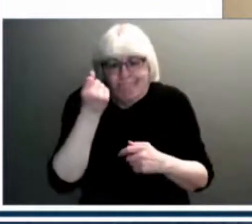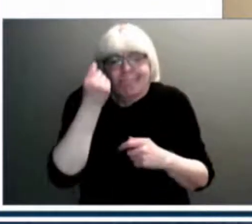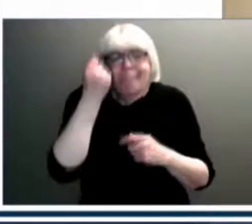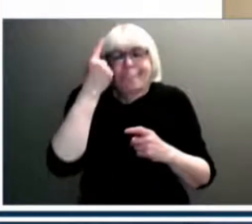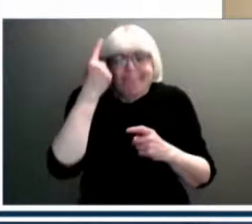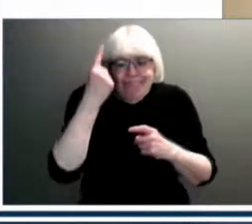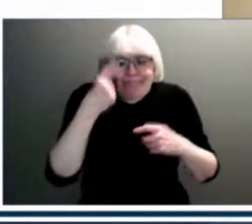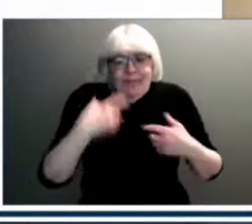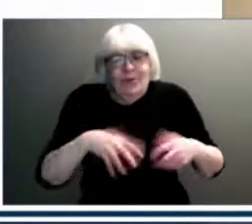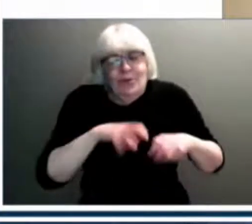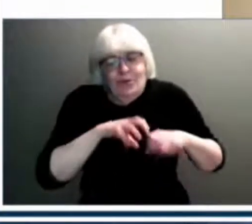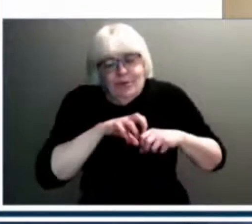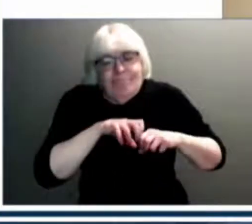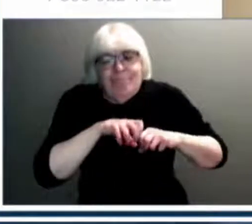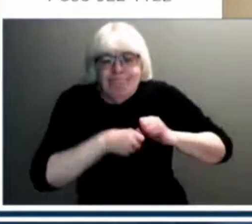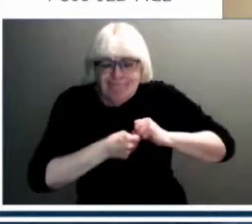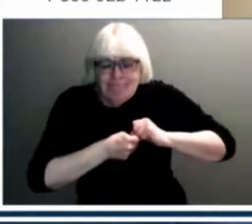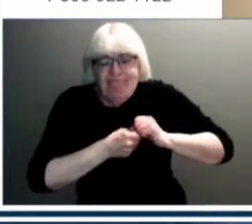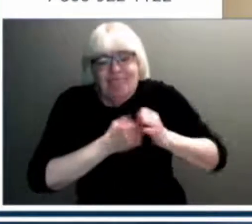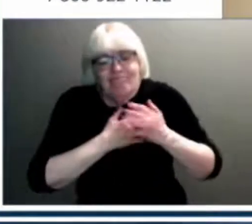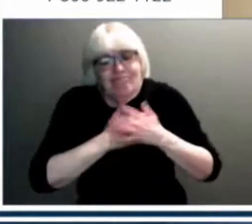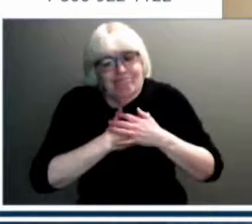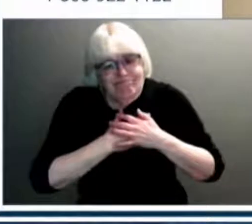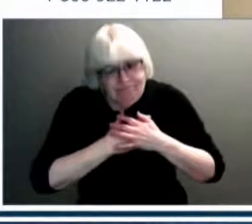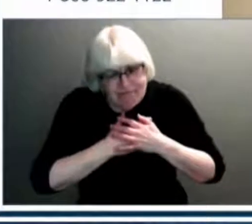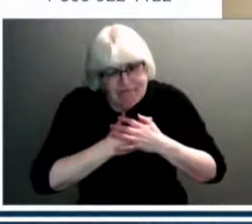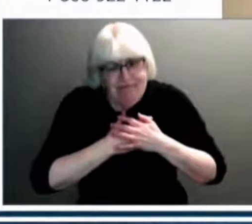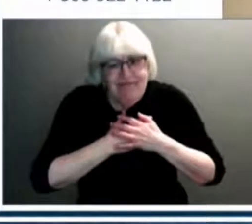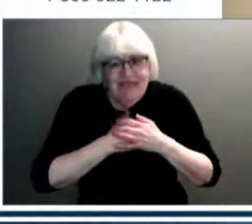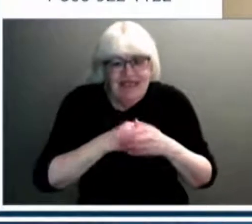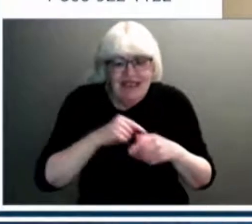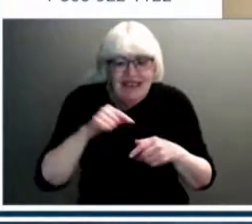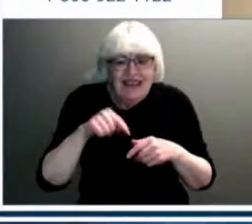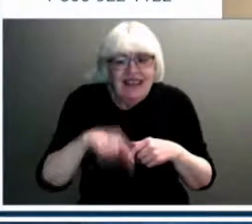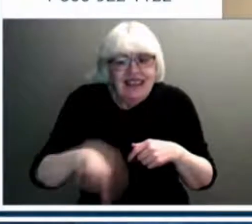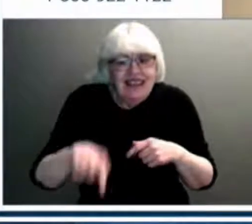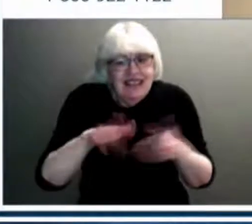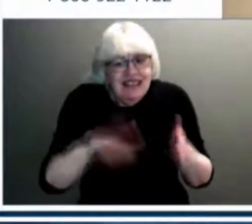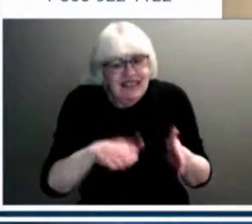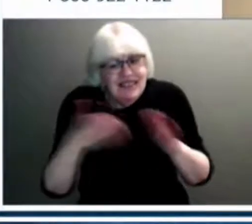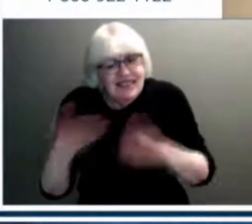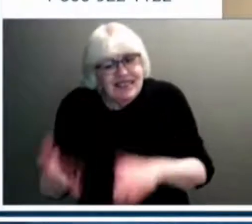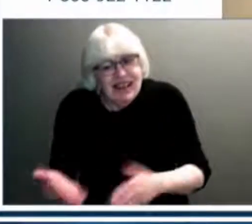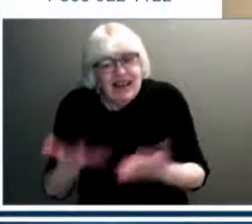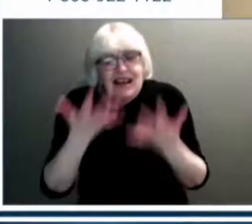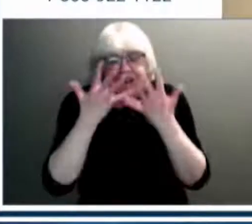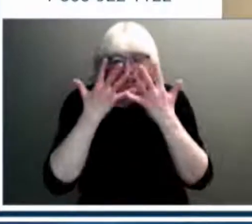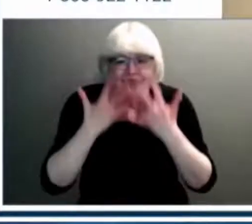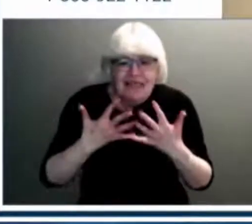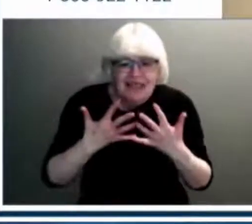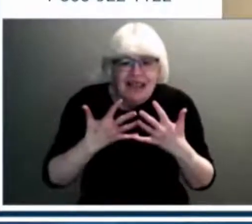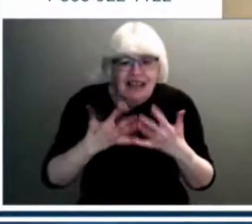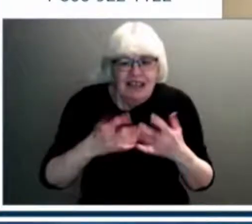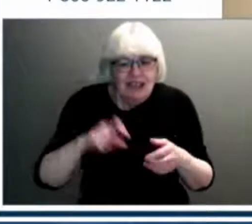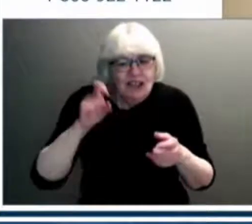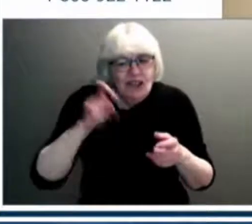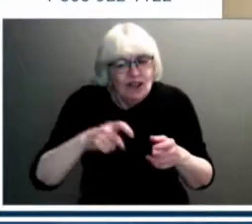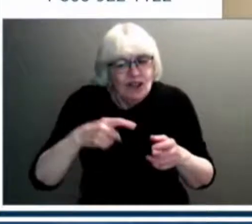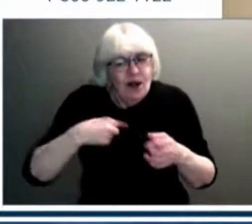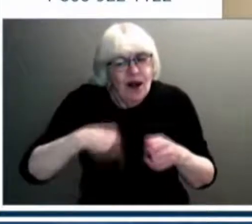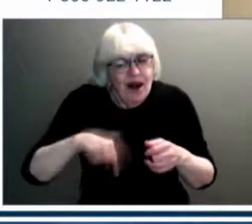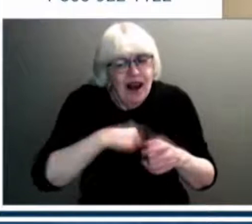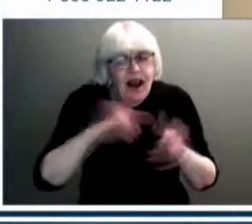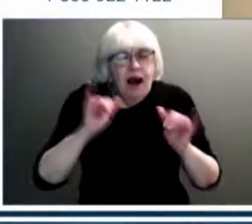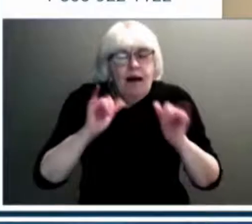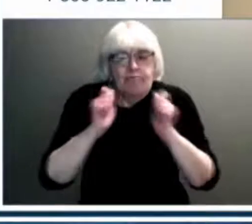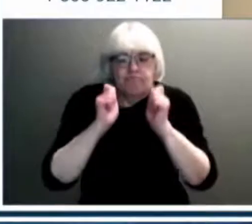that these deaths are an unfortunate reminder to everyone that this virus still can have deadly consequences